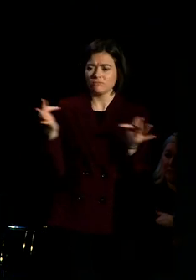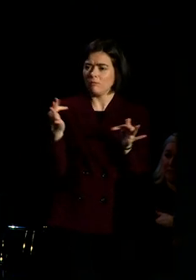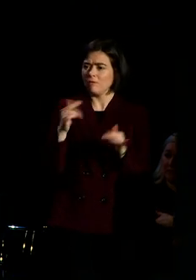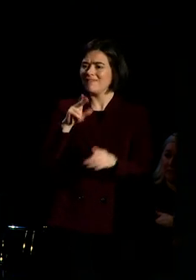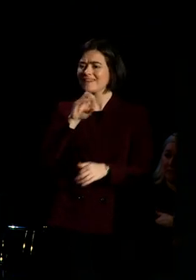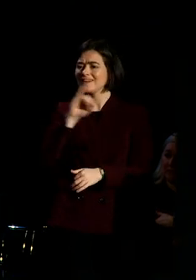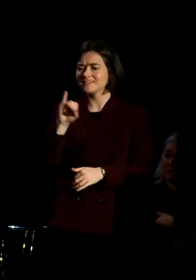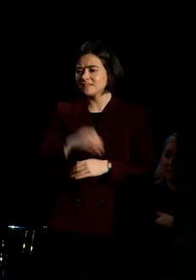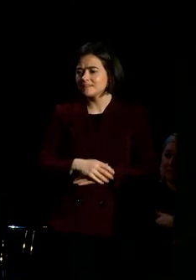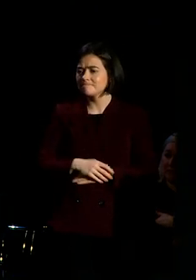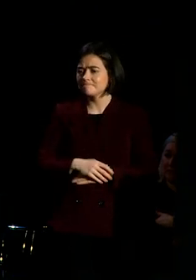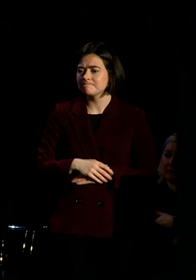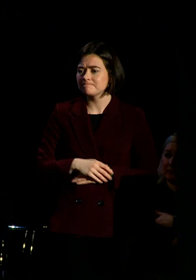terror.